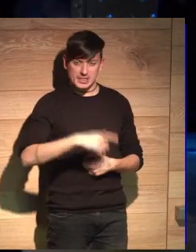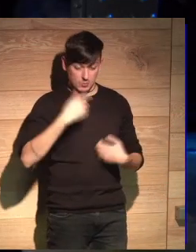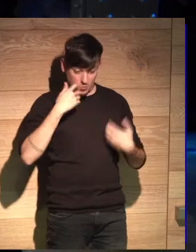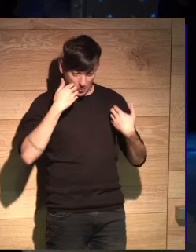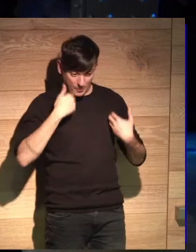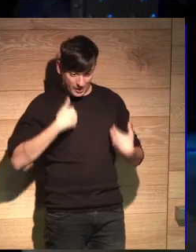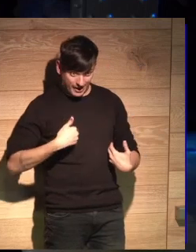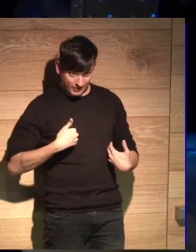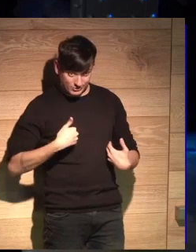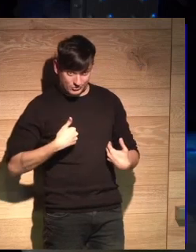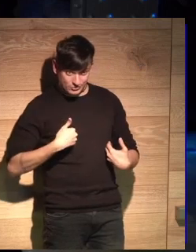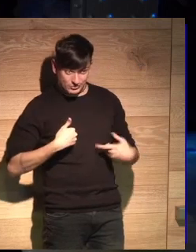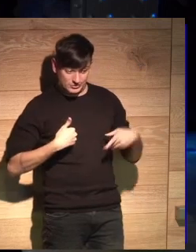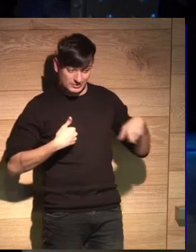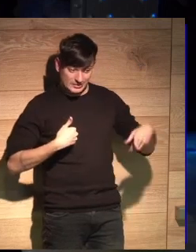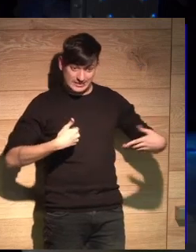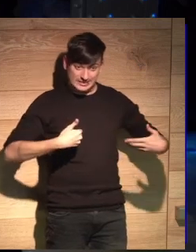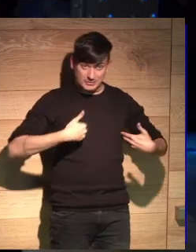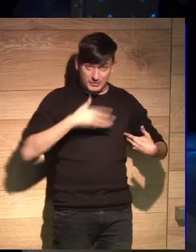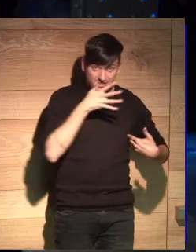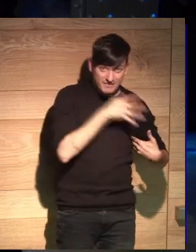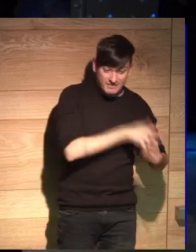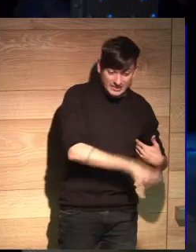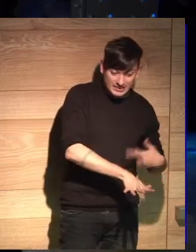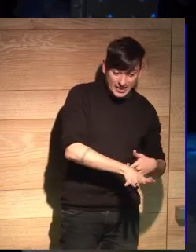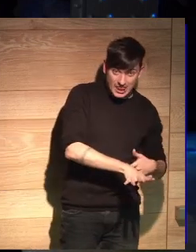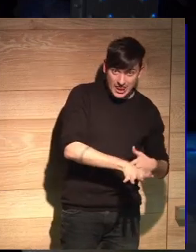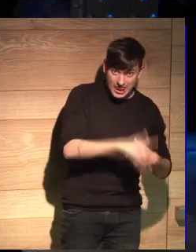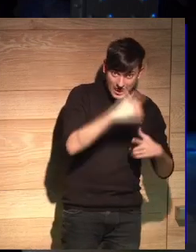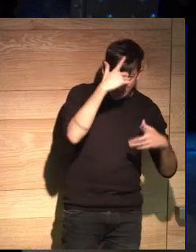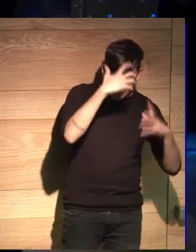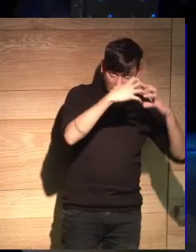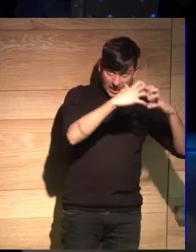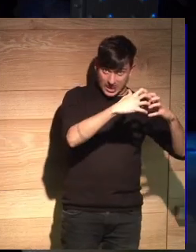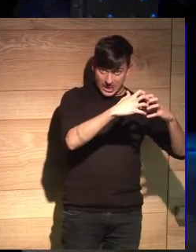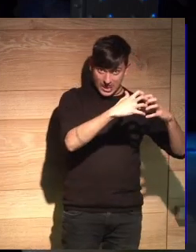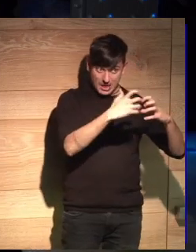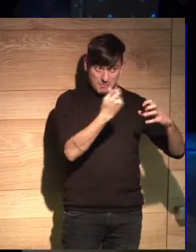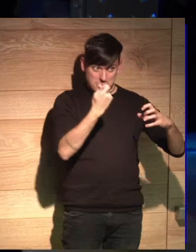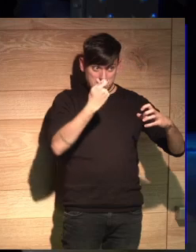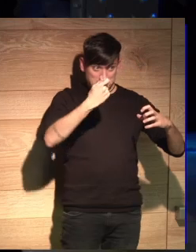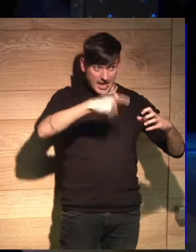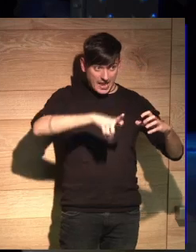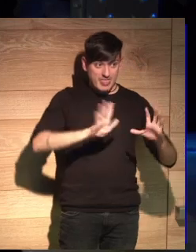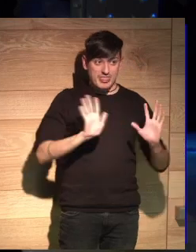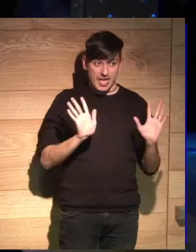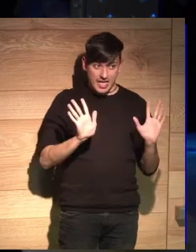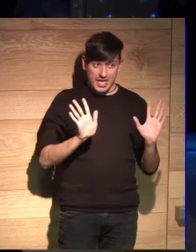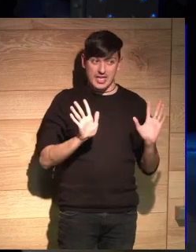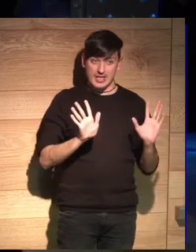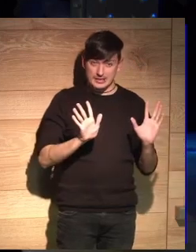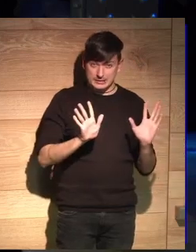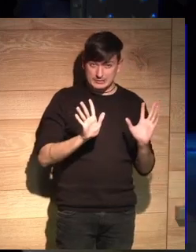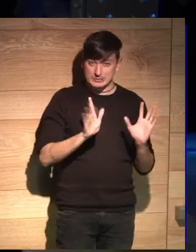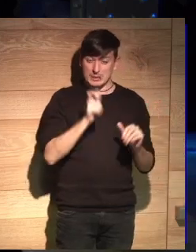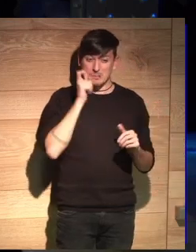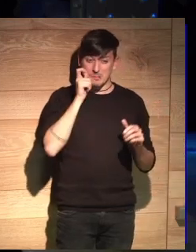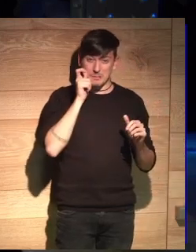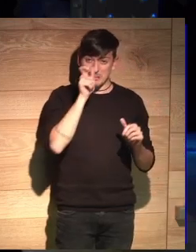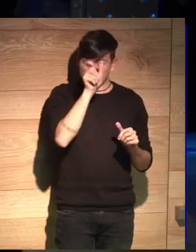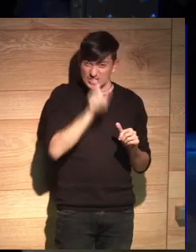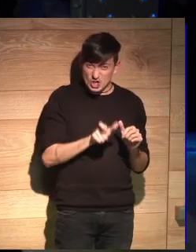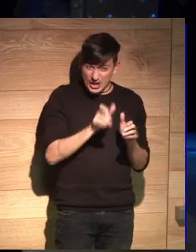surprising how similar is the child chimpanzee. Looks like a small, like